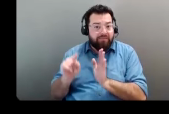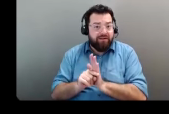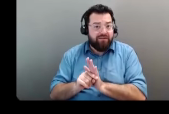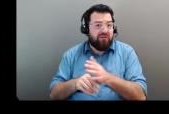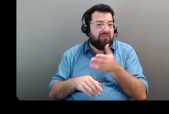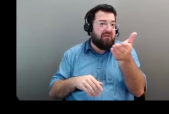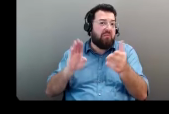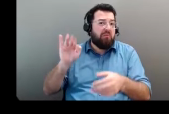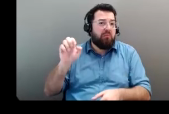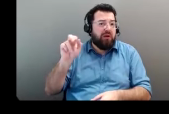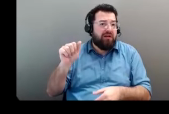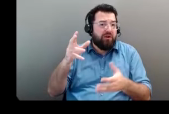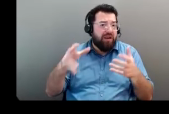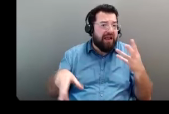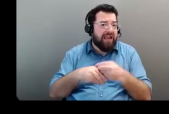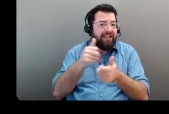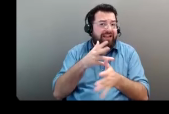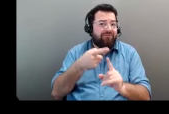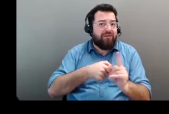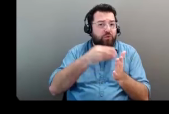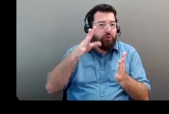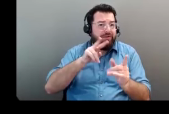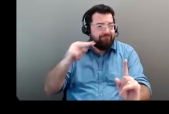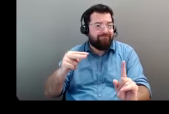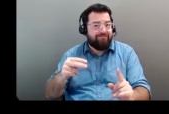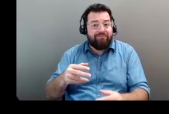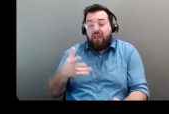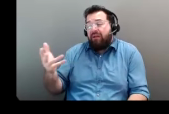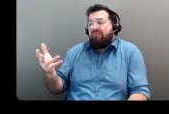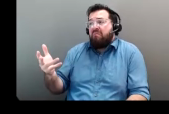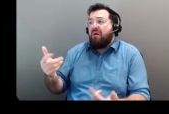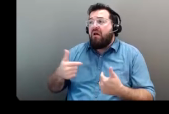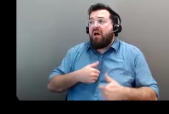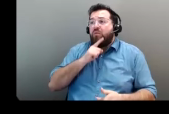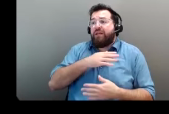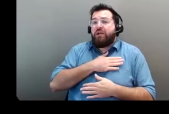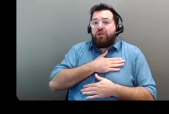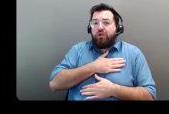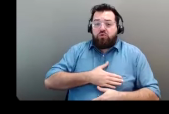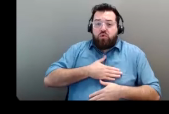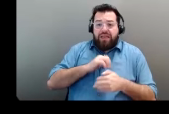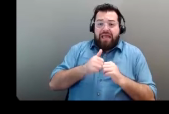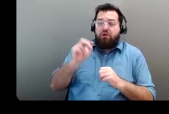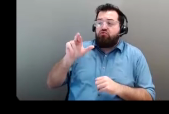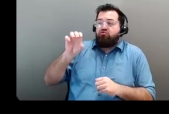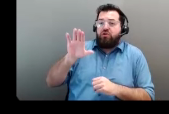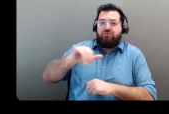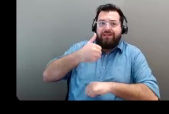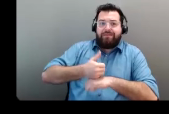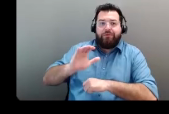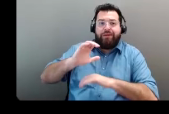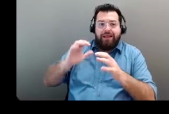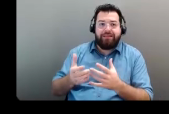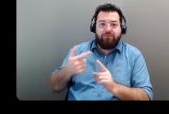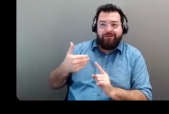you want to add here? No, I really enjoyed the way Rio structured her classes when I took them,